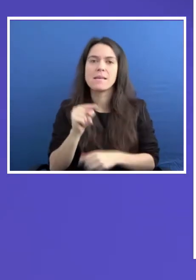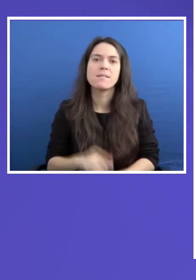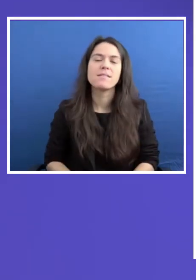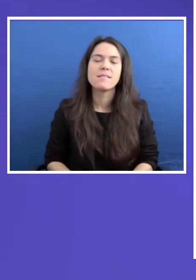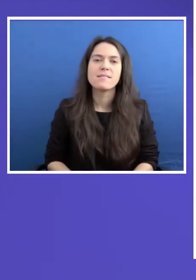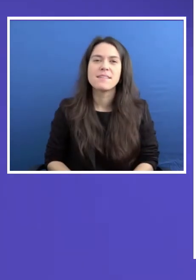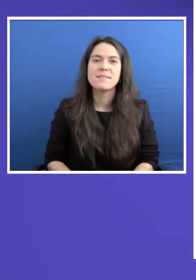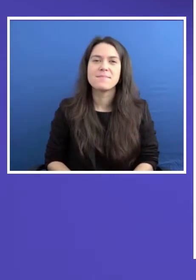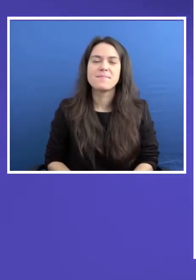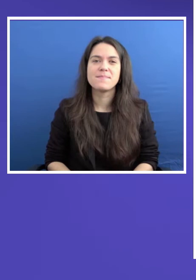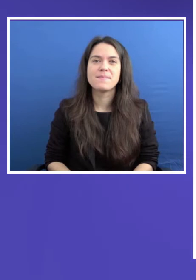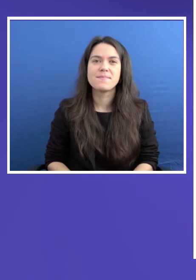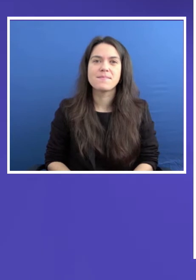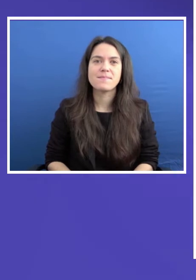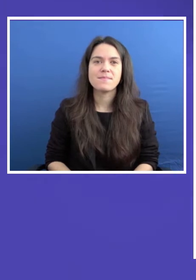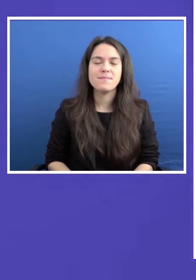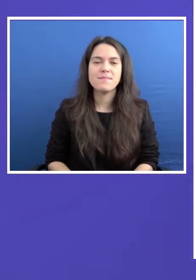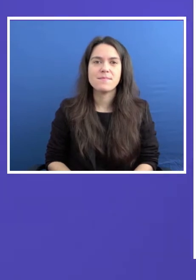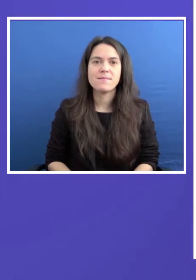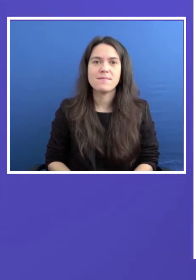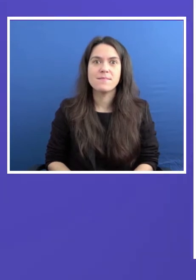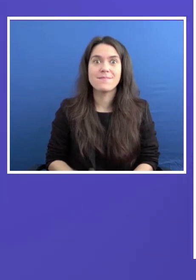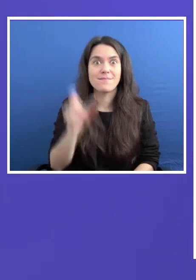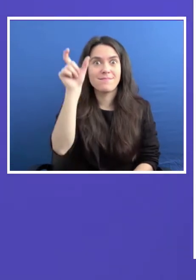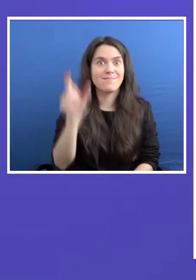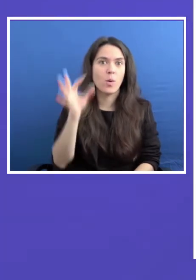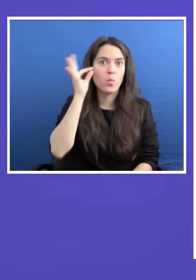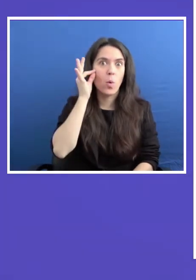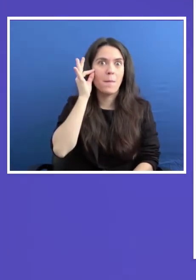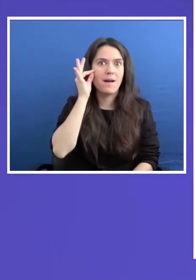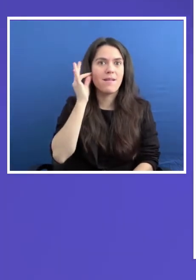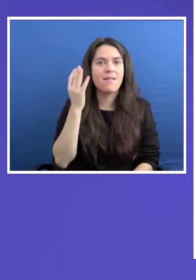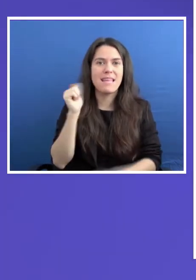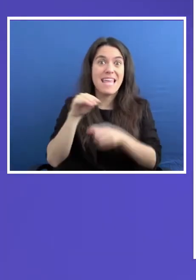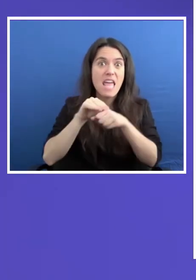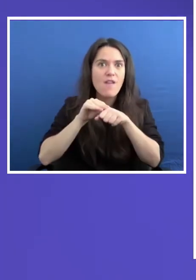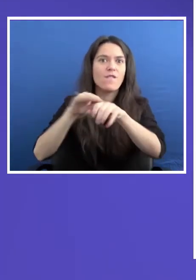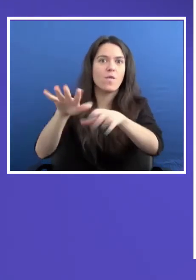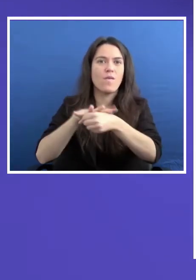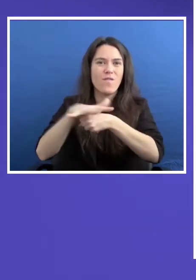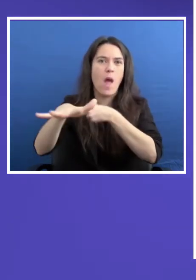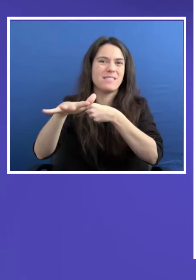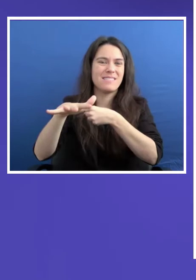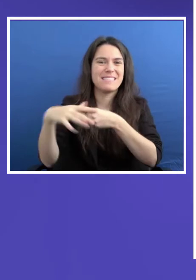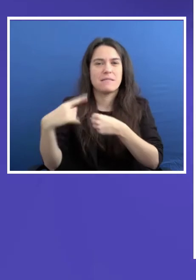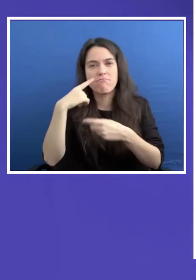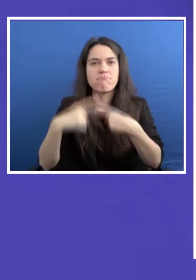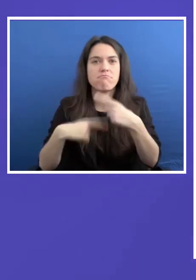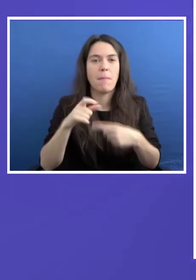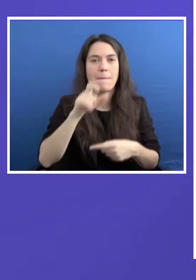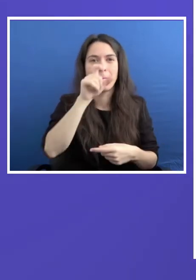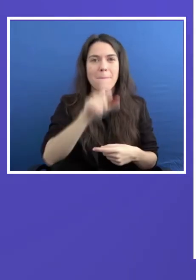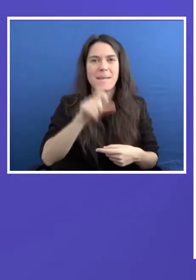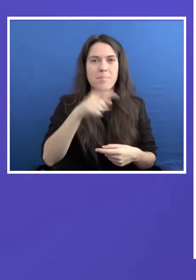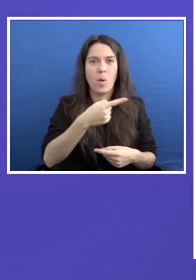because she must have influence over the people who